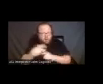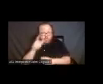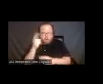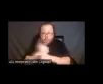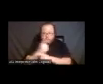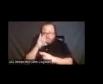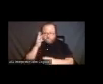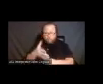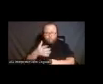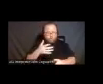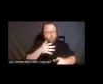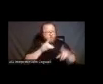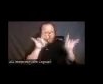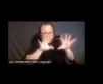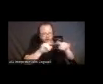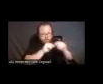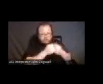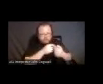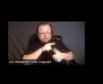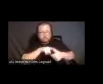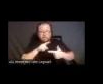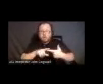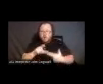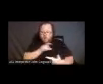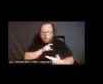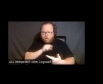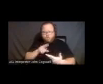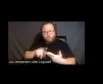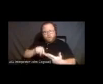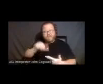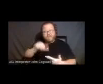law enforcement or another agency response.